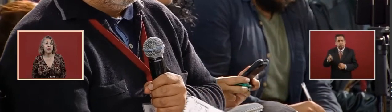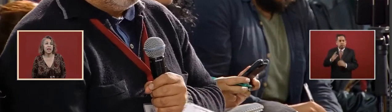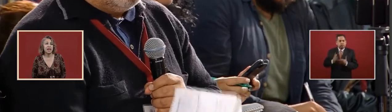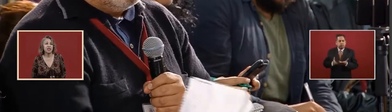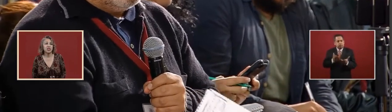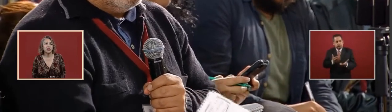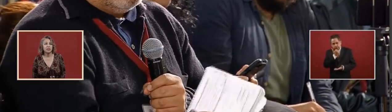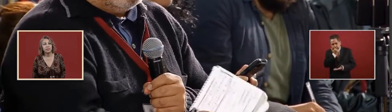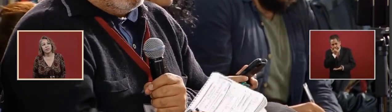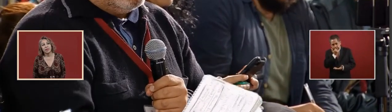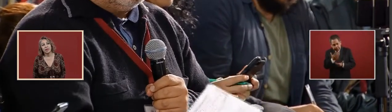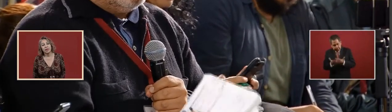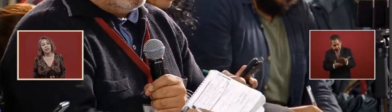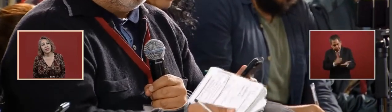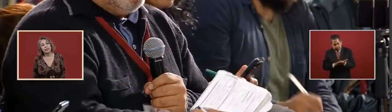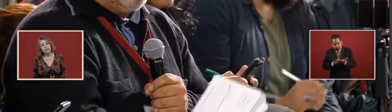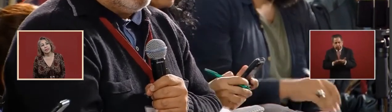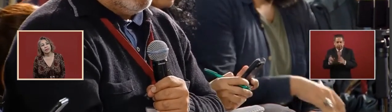of medication.